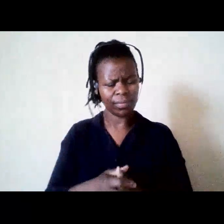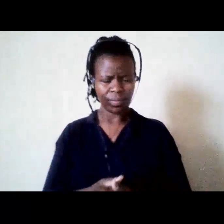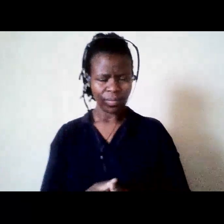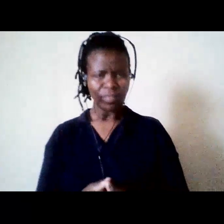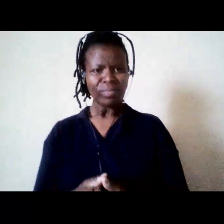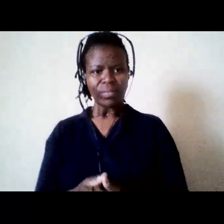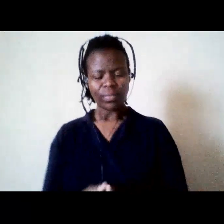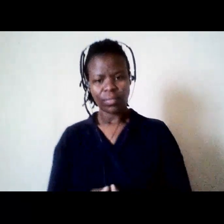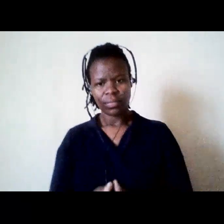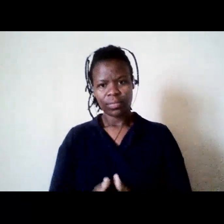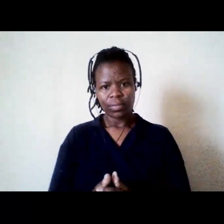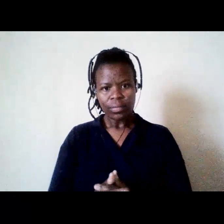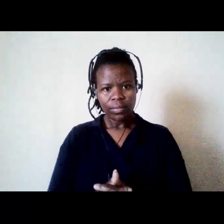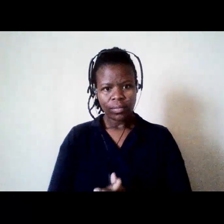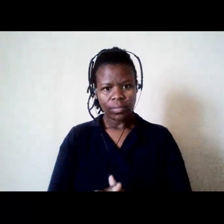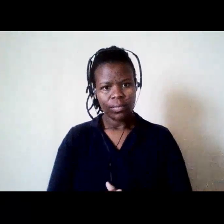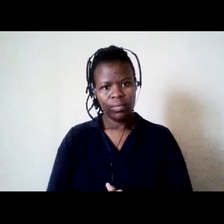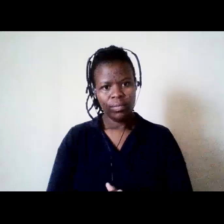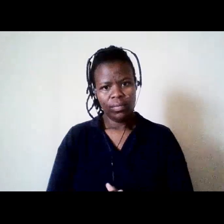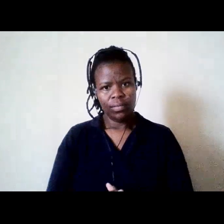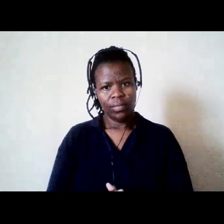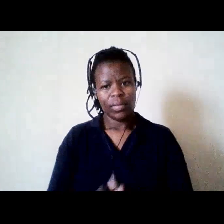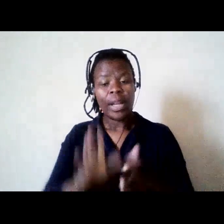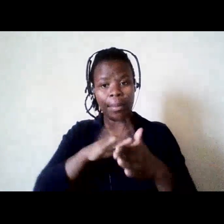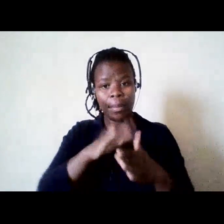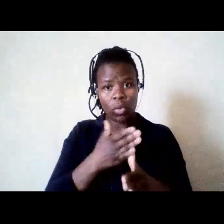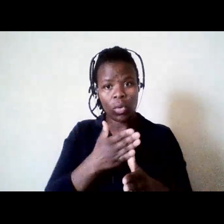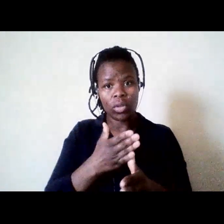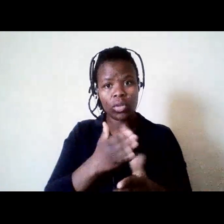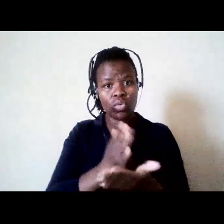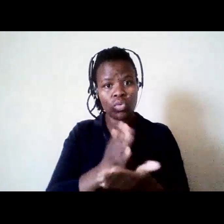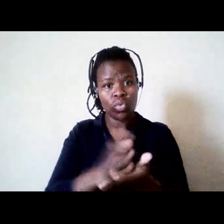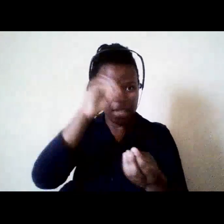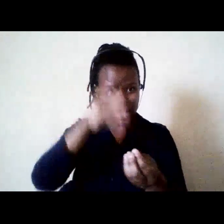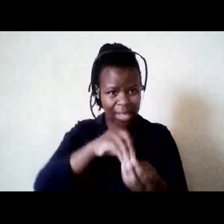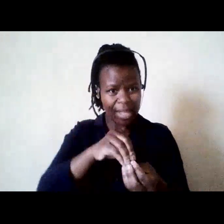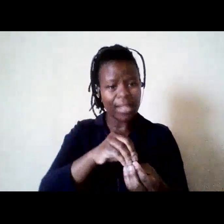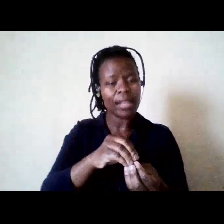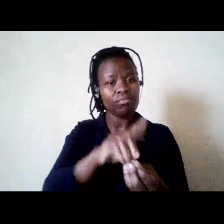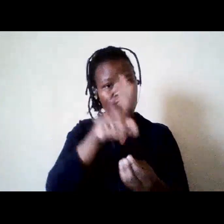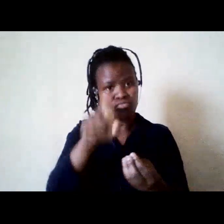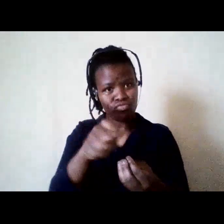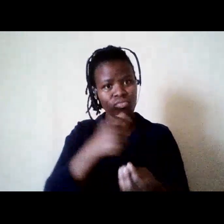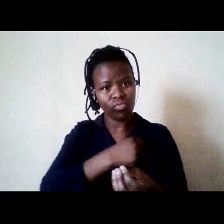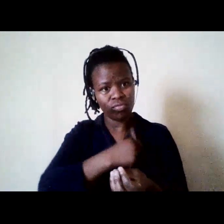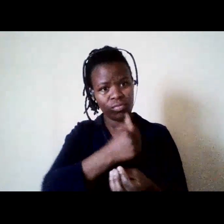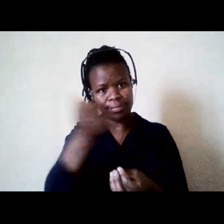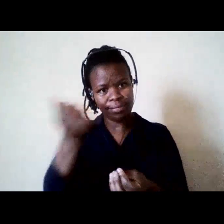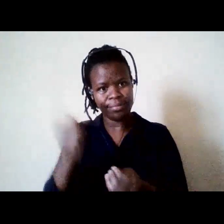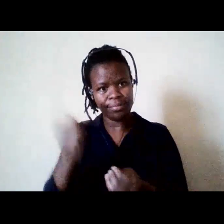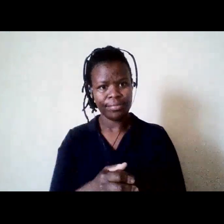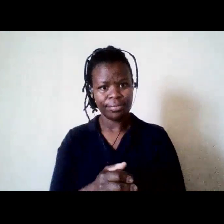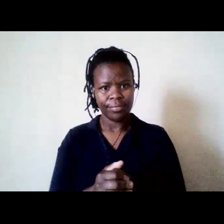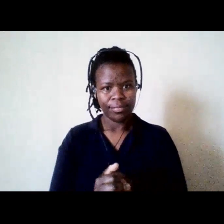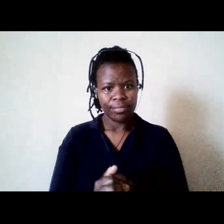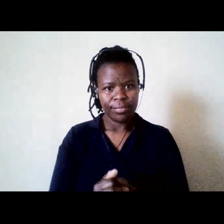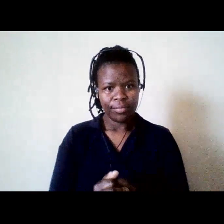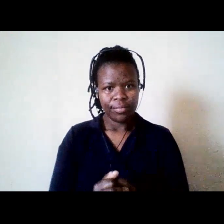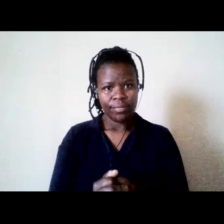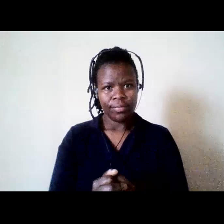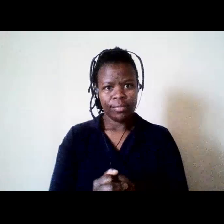thing. I was just adding from that to that. Okay, thanks. Anybody has comments? Nothing I